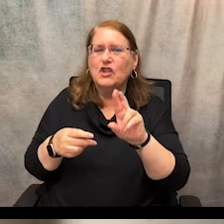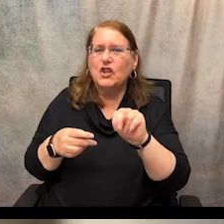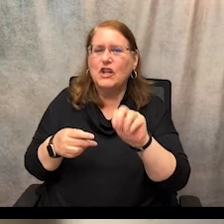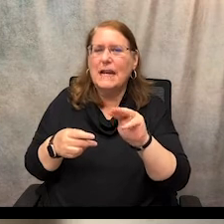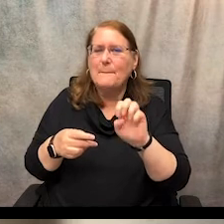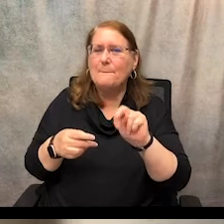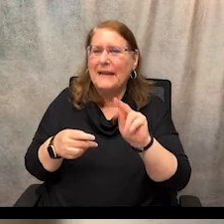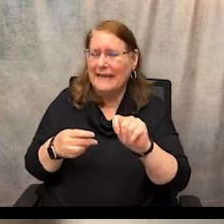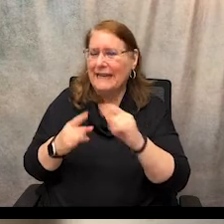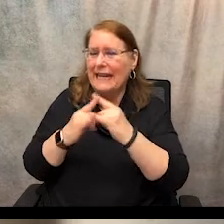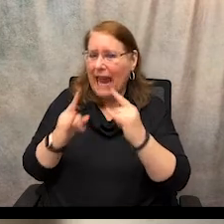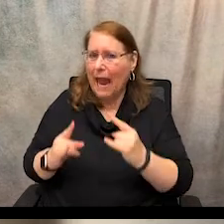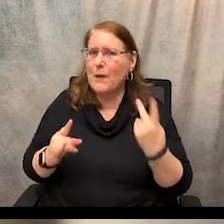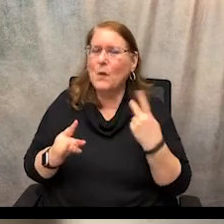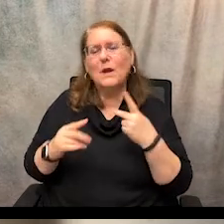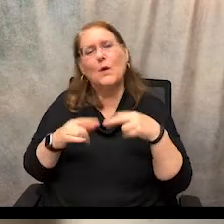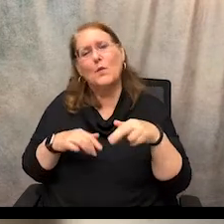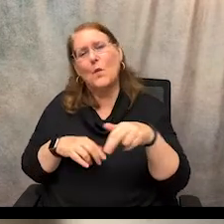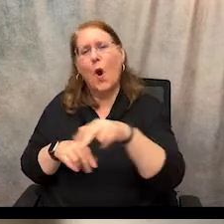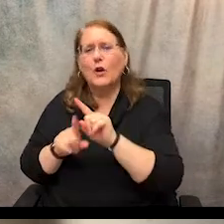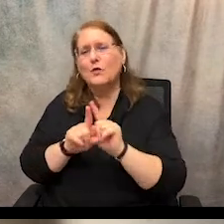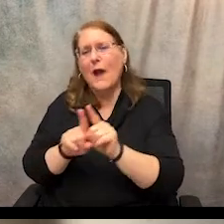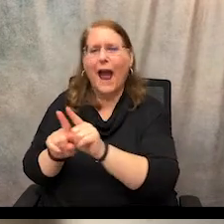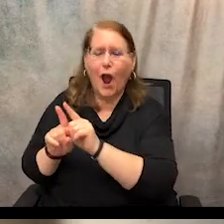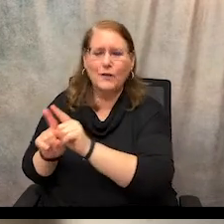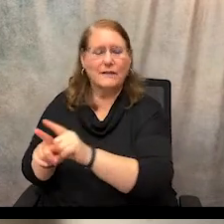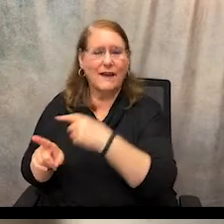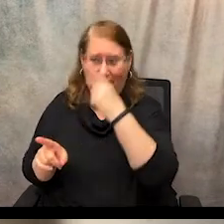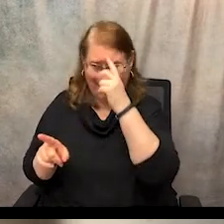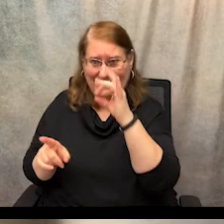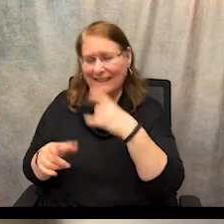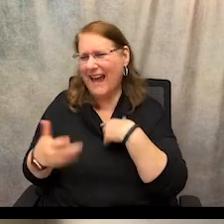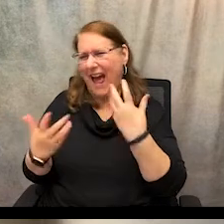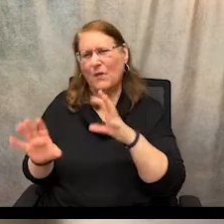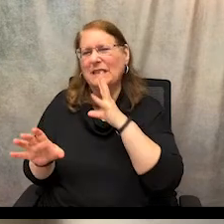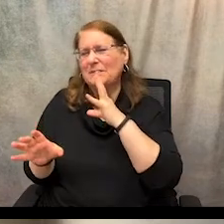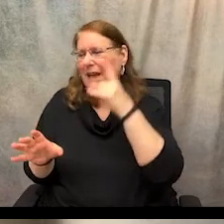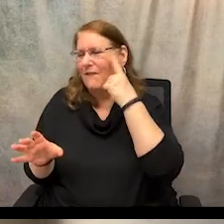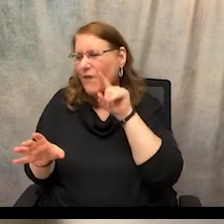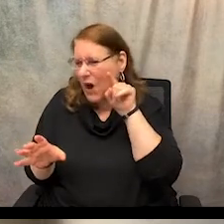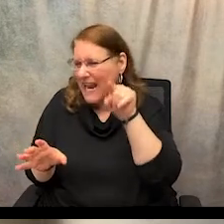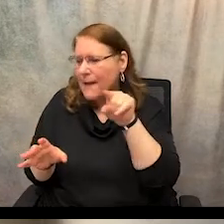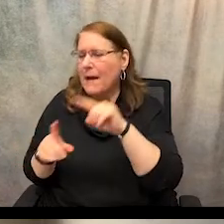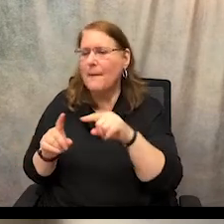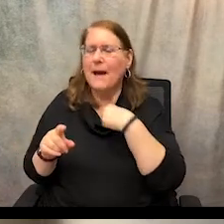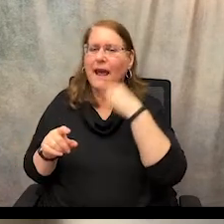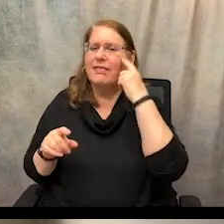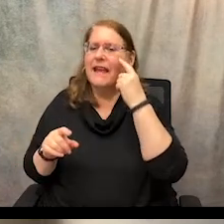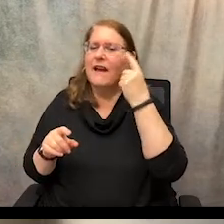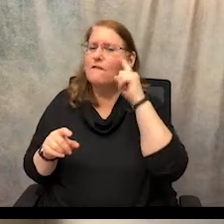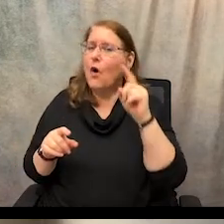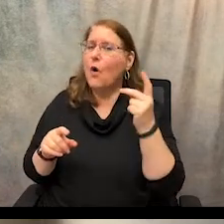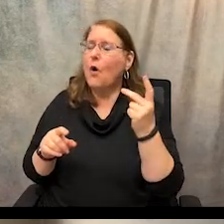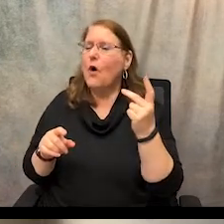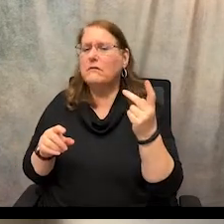around, and I think it did. I don't want to speak for him, but I think for both of